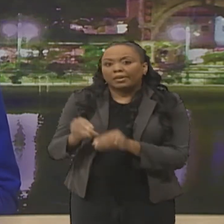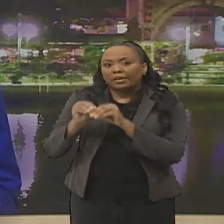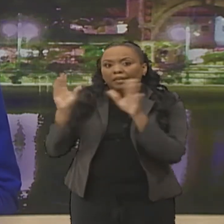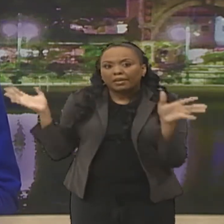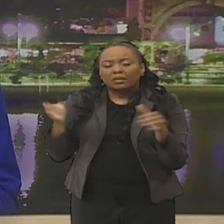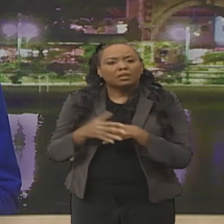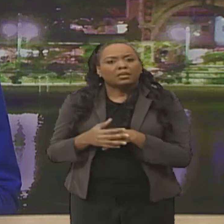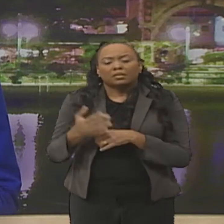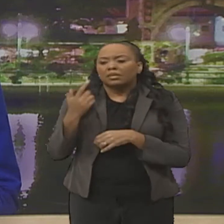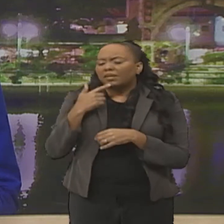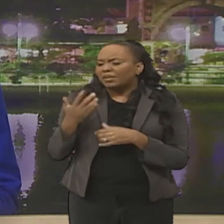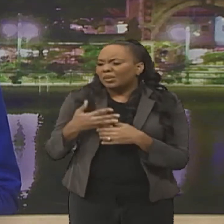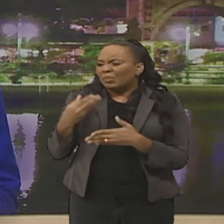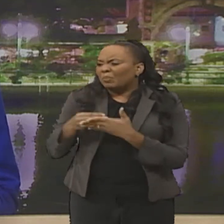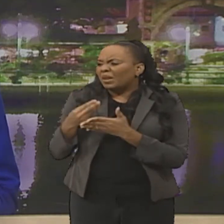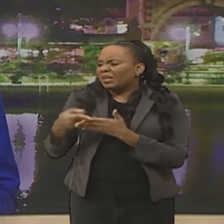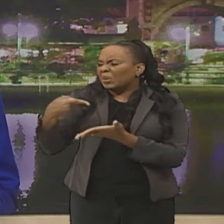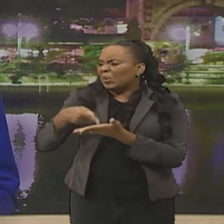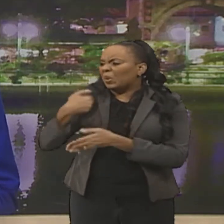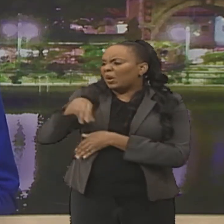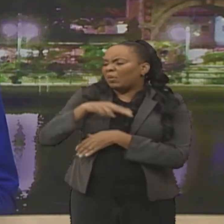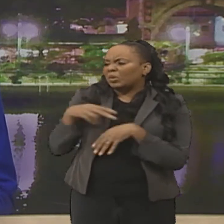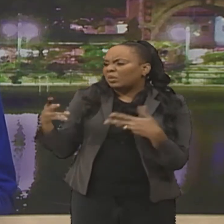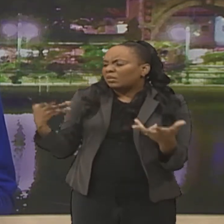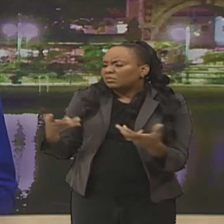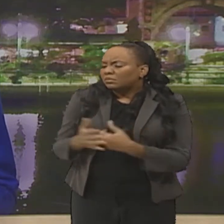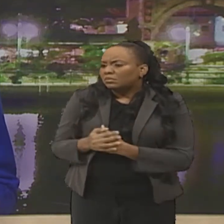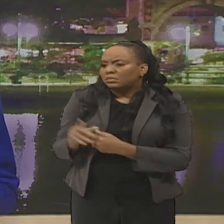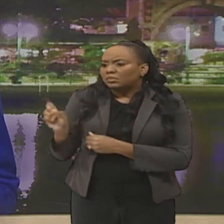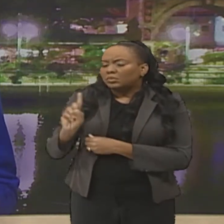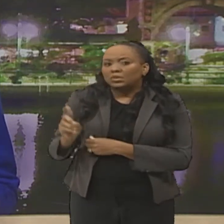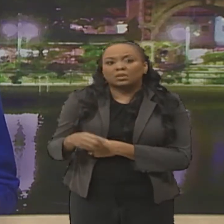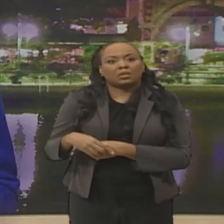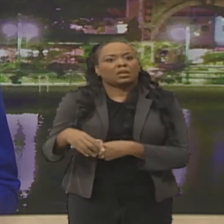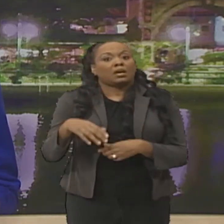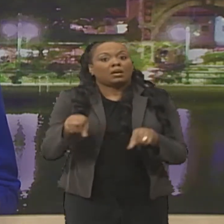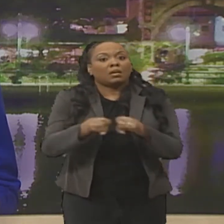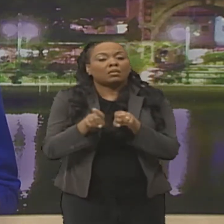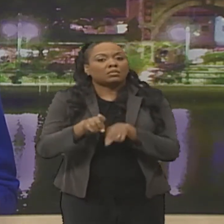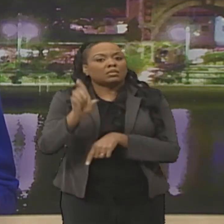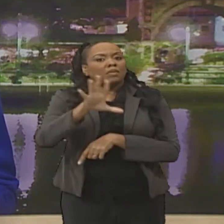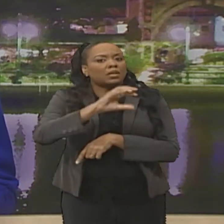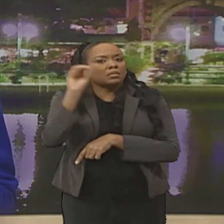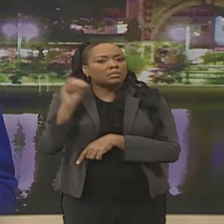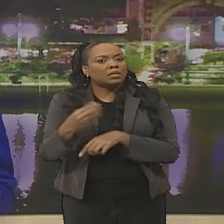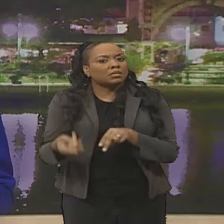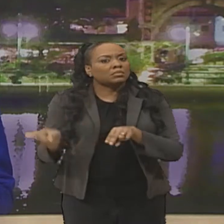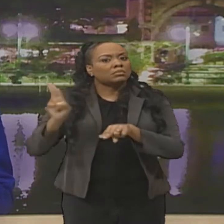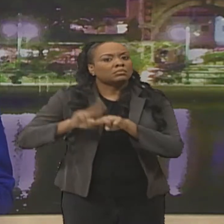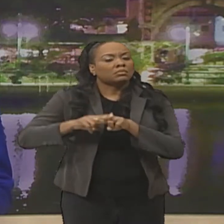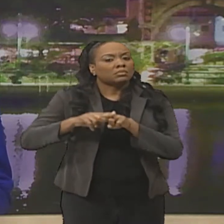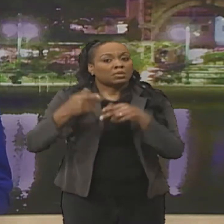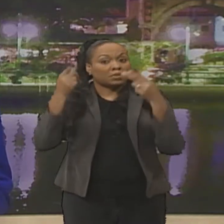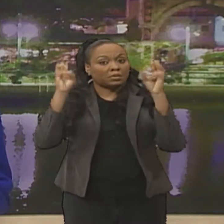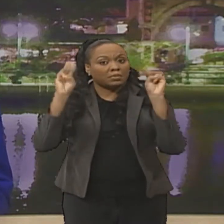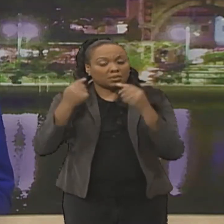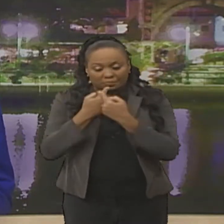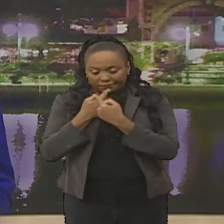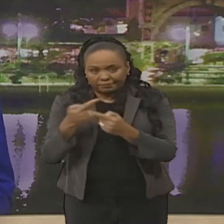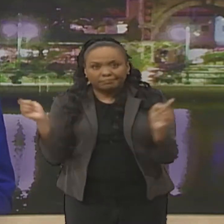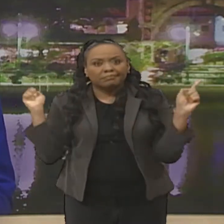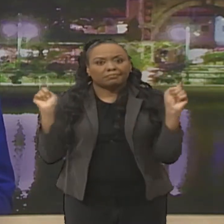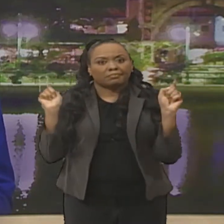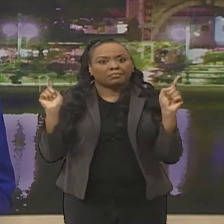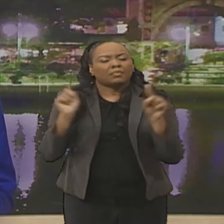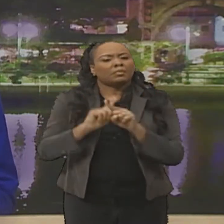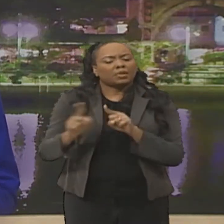of outstanding increments and whether they could expect a 5% pay increase announced by Prime Minister Mia Amor-Motley